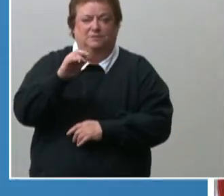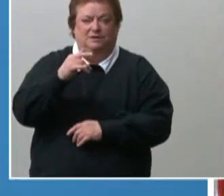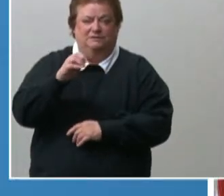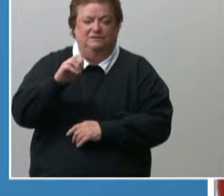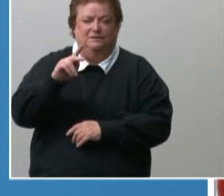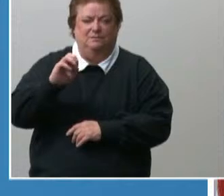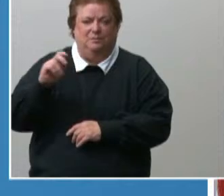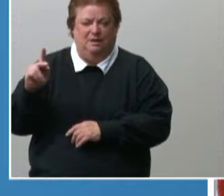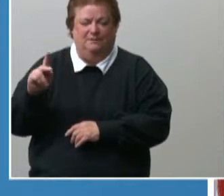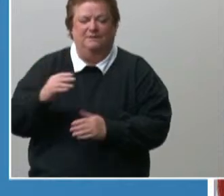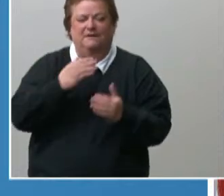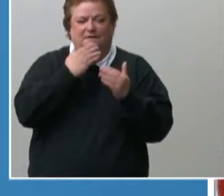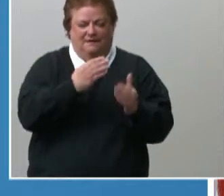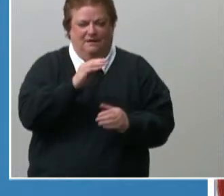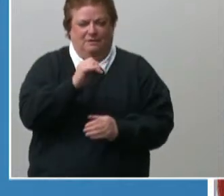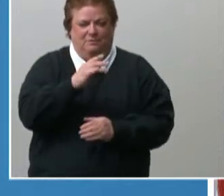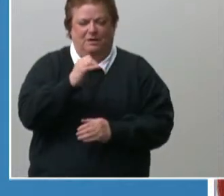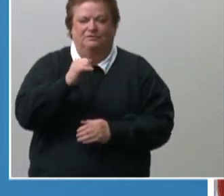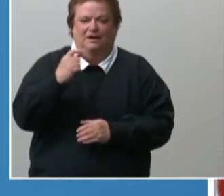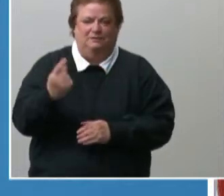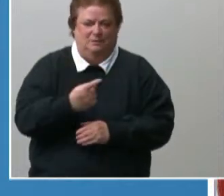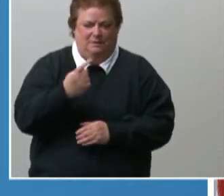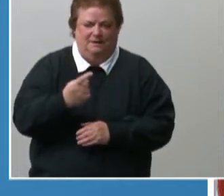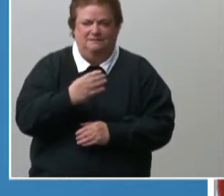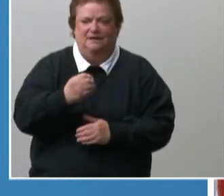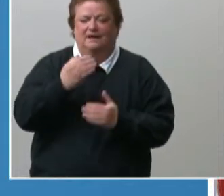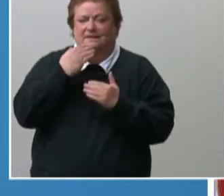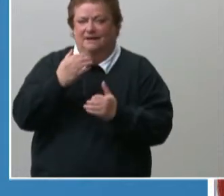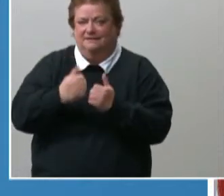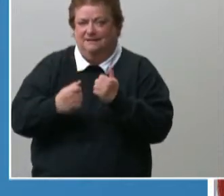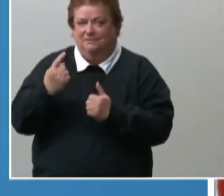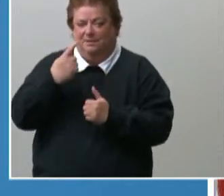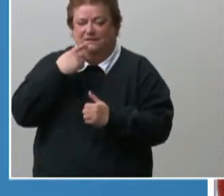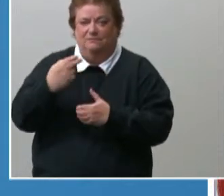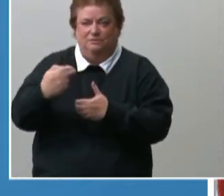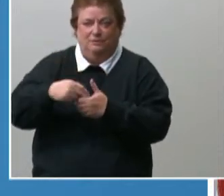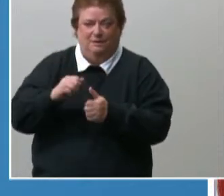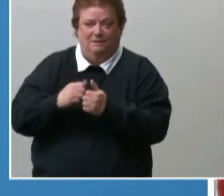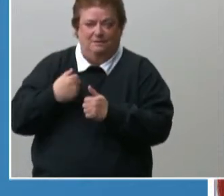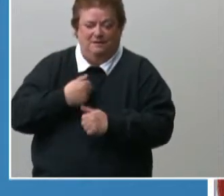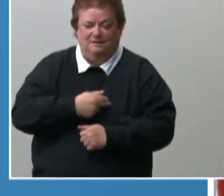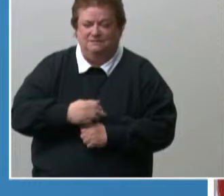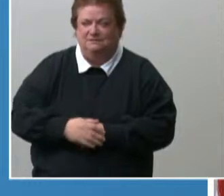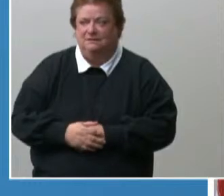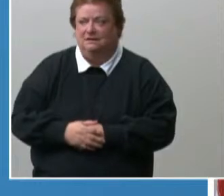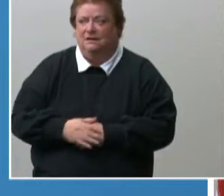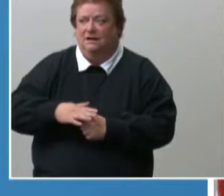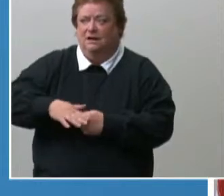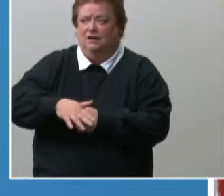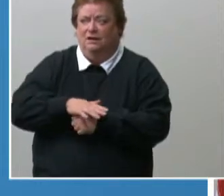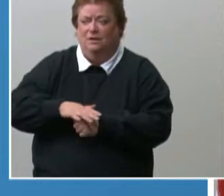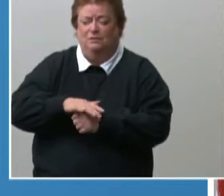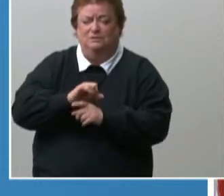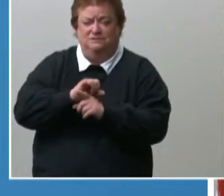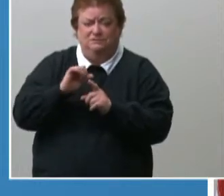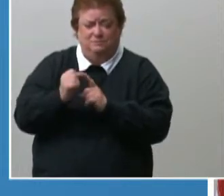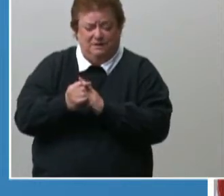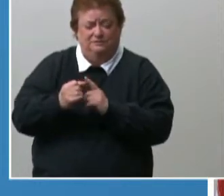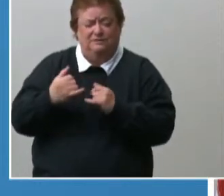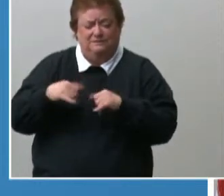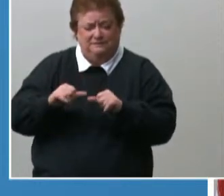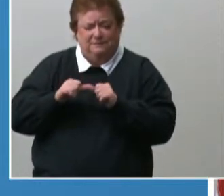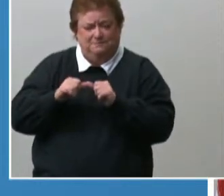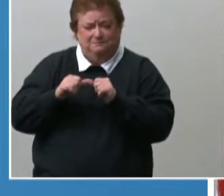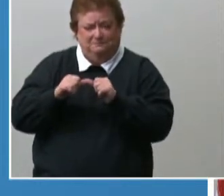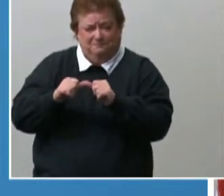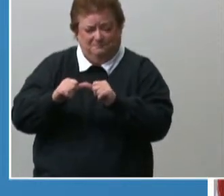Propp. And thank you, Margie, as always, and thanks to everyone for joining us. Our local situation remains on the right track